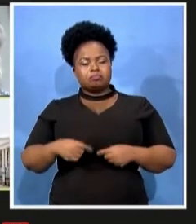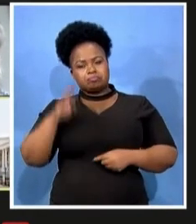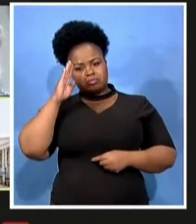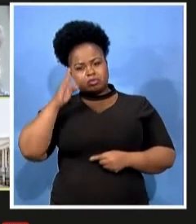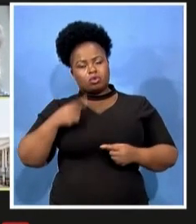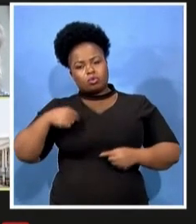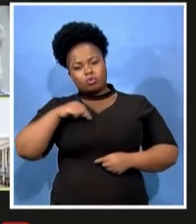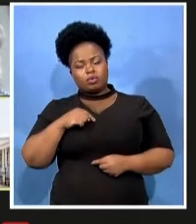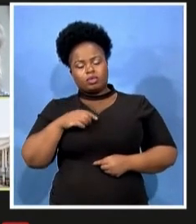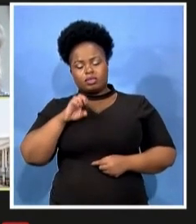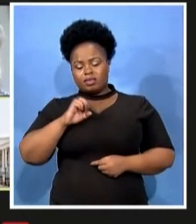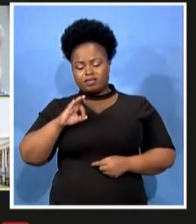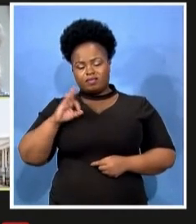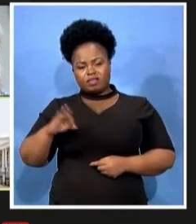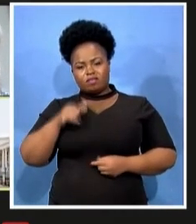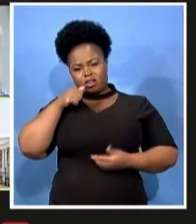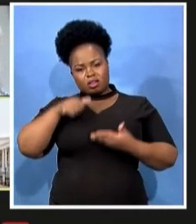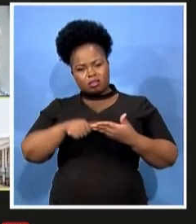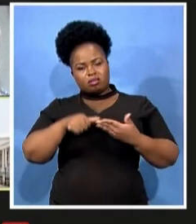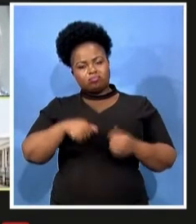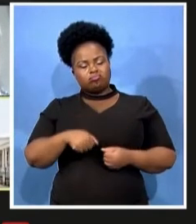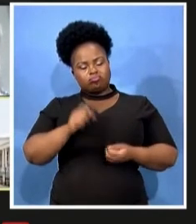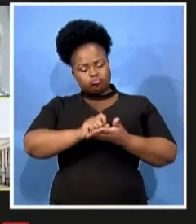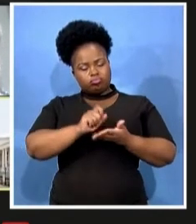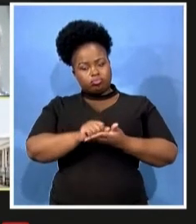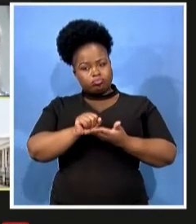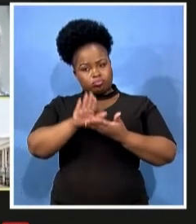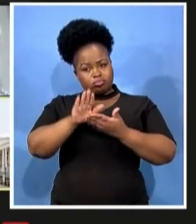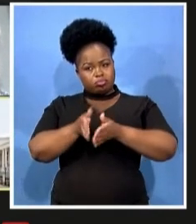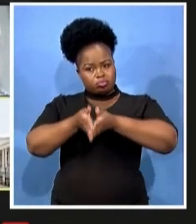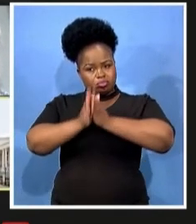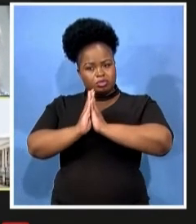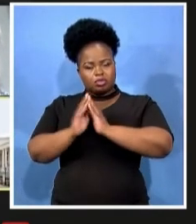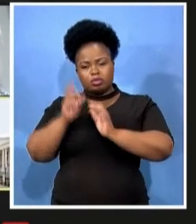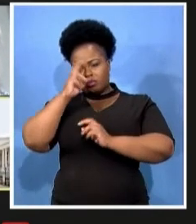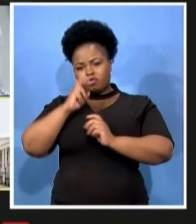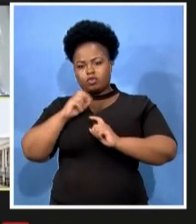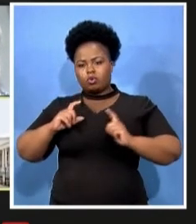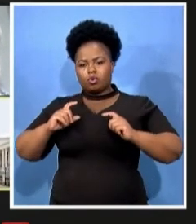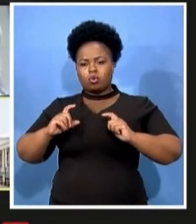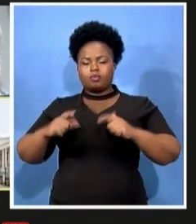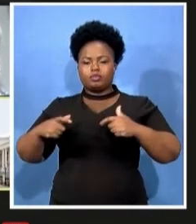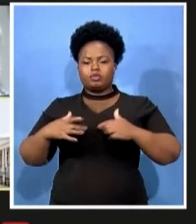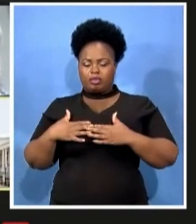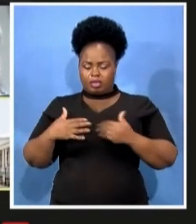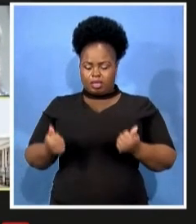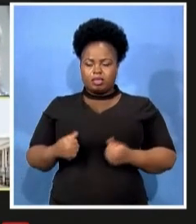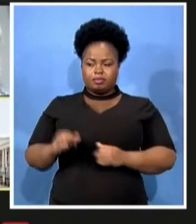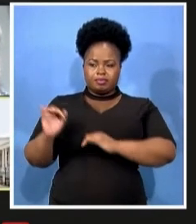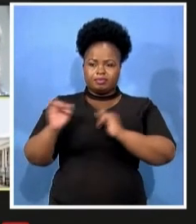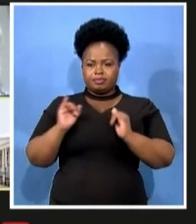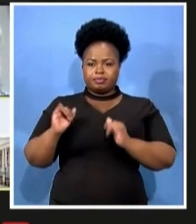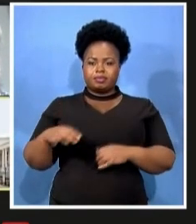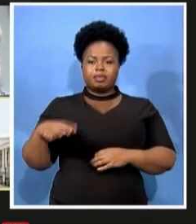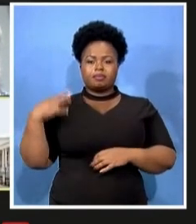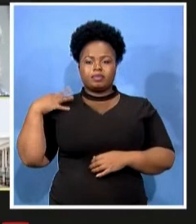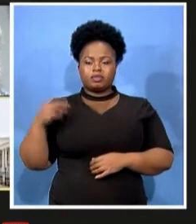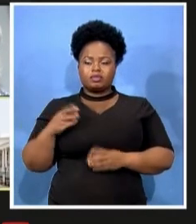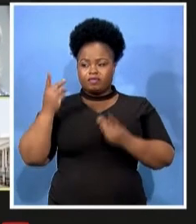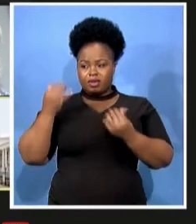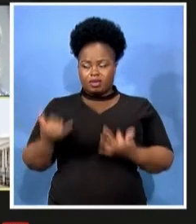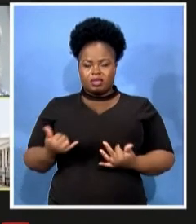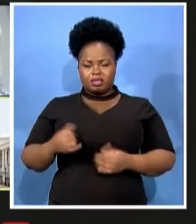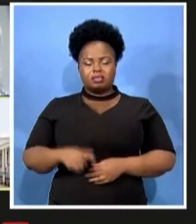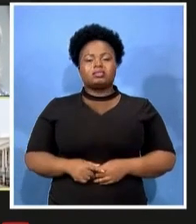Committee on the Health must invite the Minister of Finance, Mr. Tito Mboweni, on the National Treasury for the upcoming meeting scheduled for